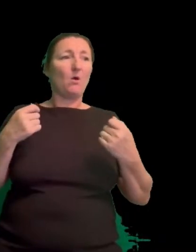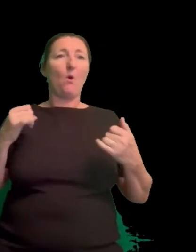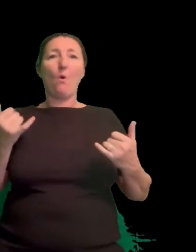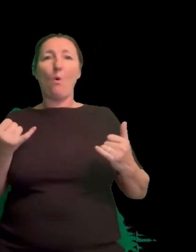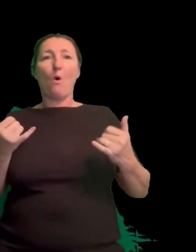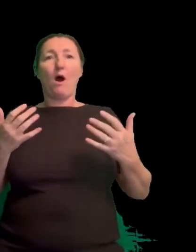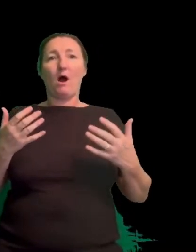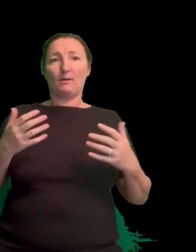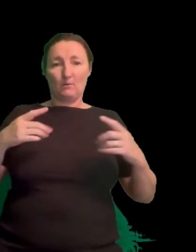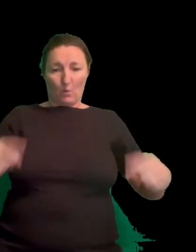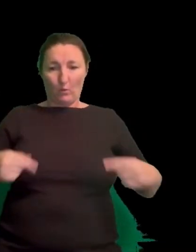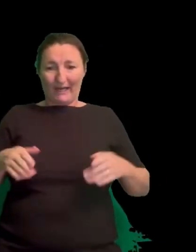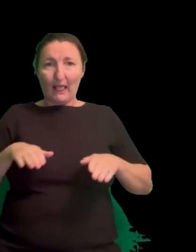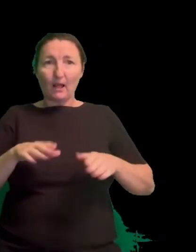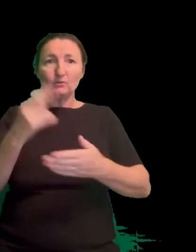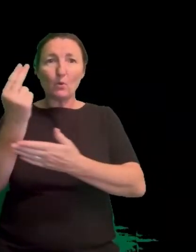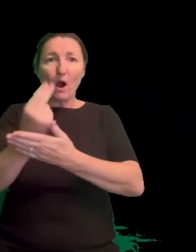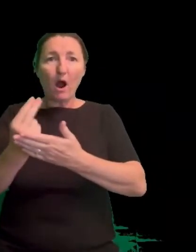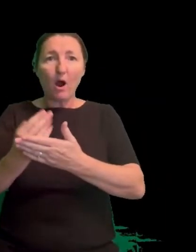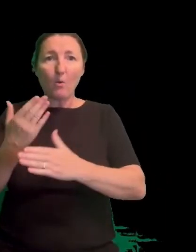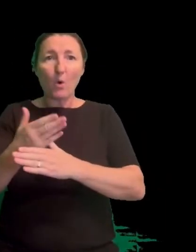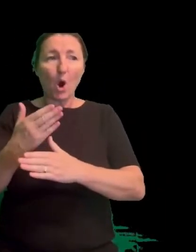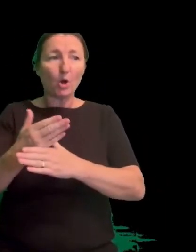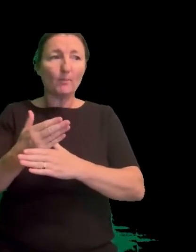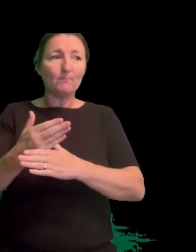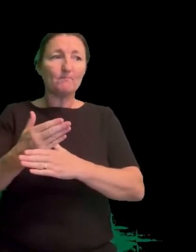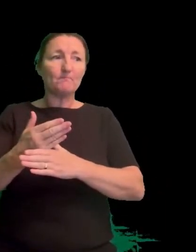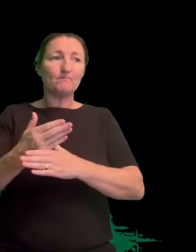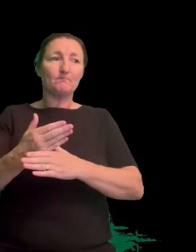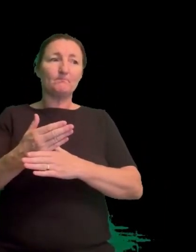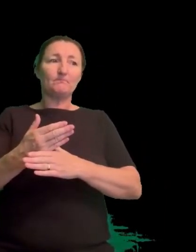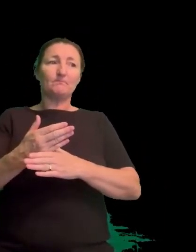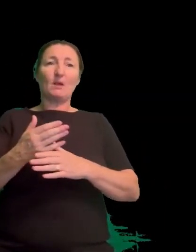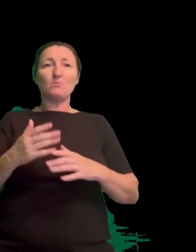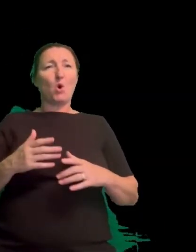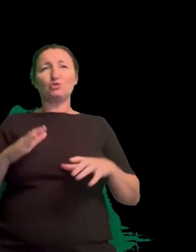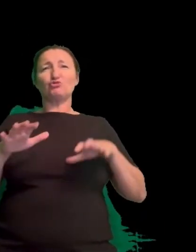in positioning my head in order to reach my plate of food.